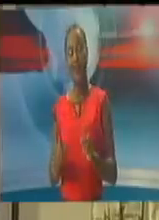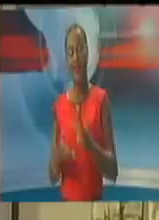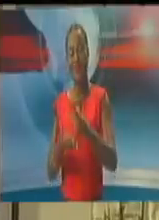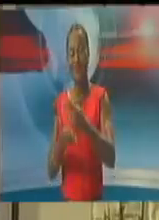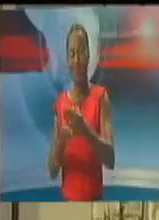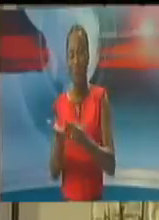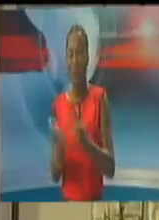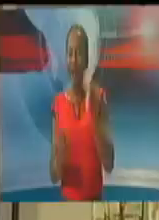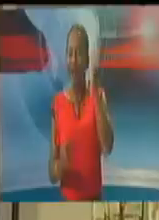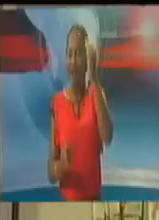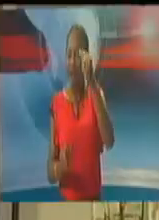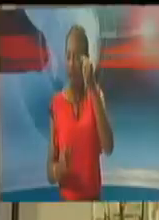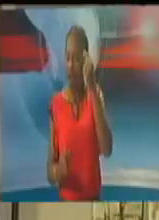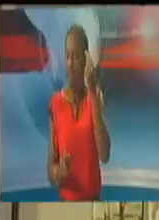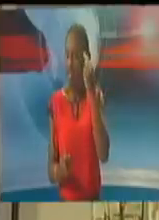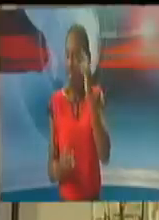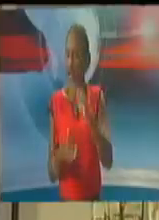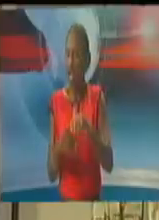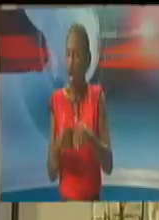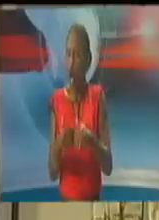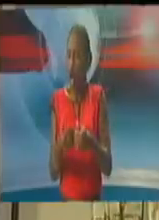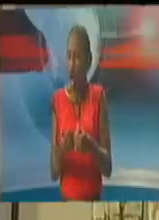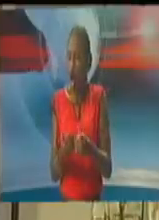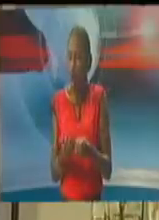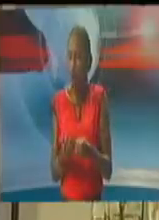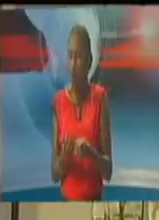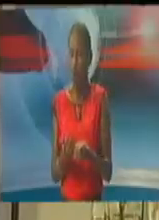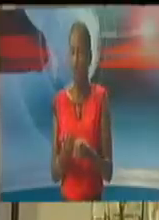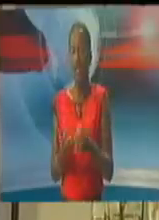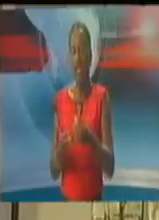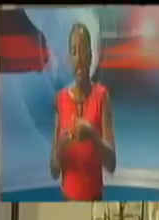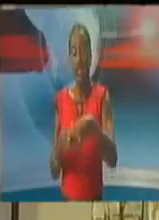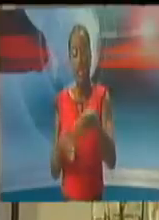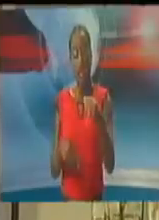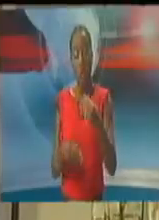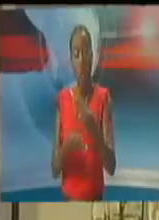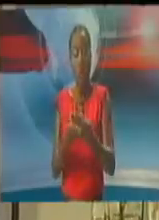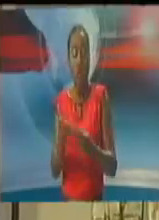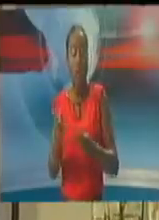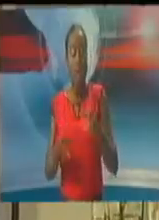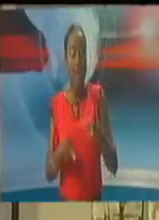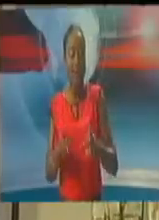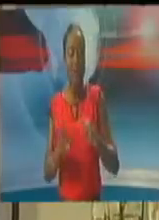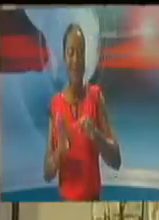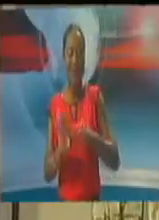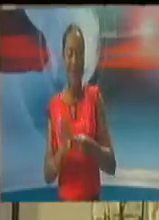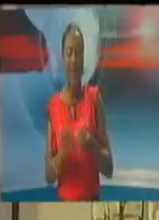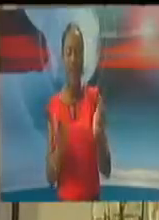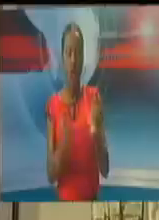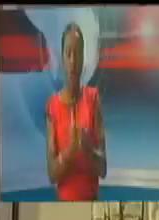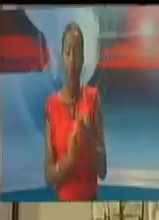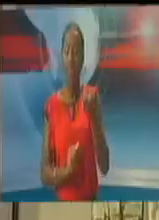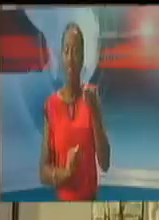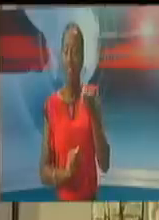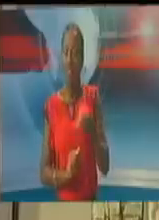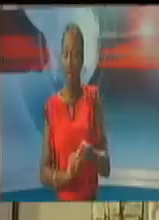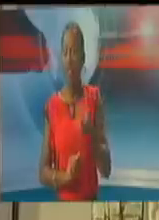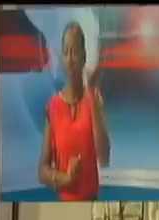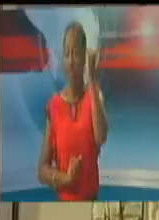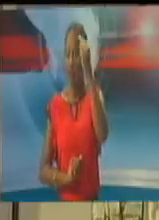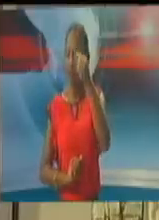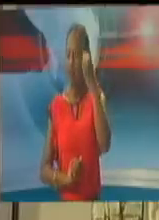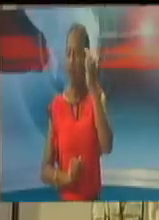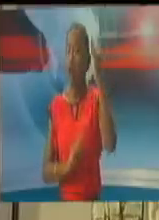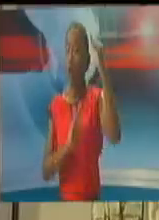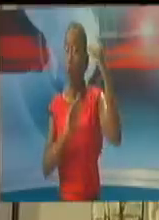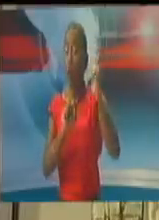government's decentralization policy, which started under this administration. So I hope that brings some clarity to